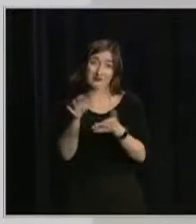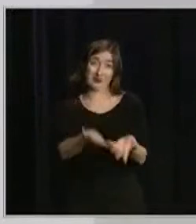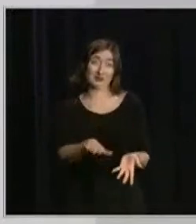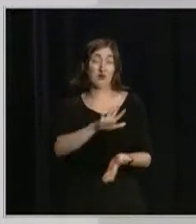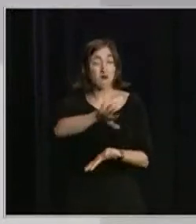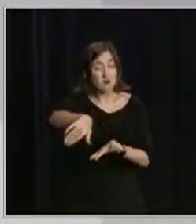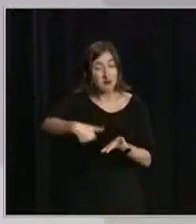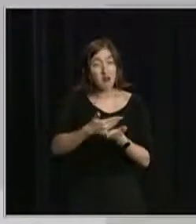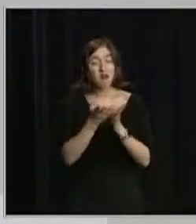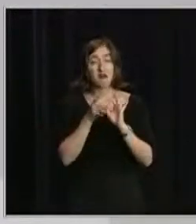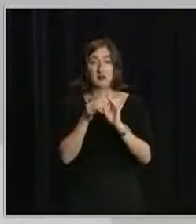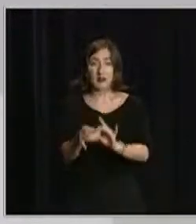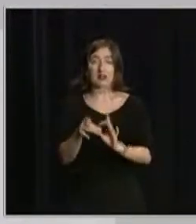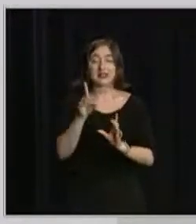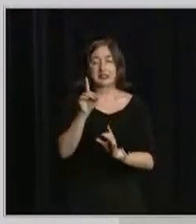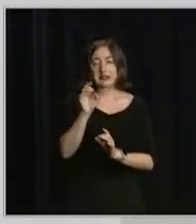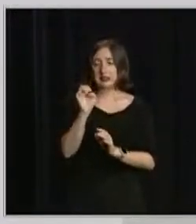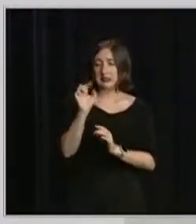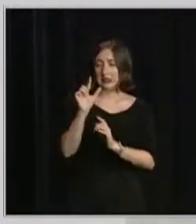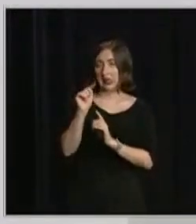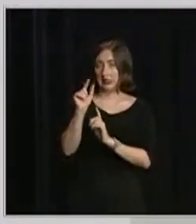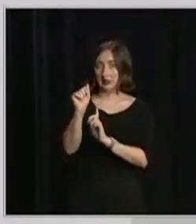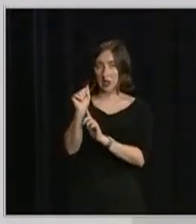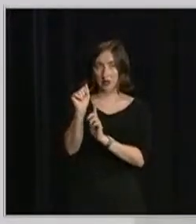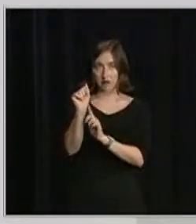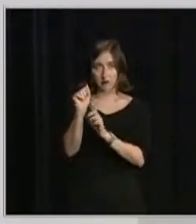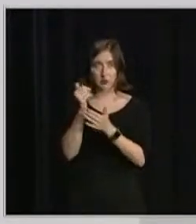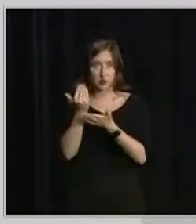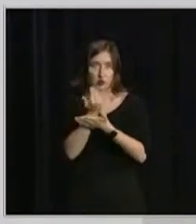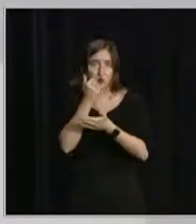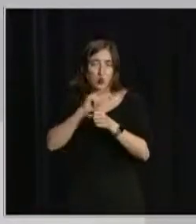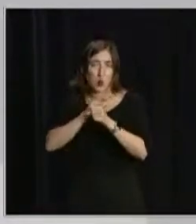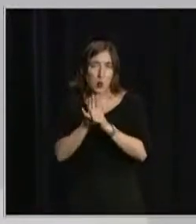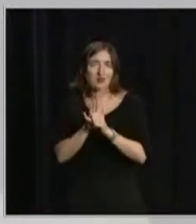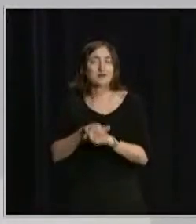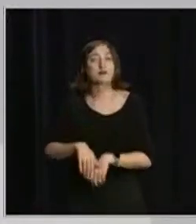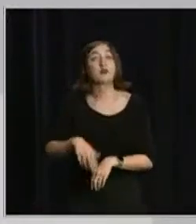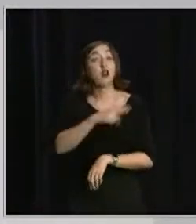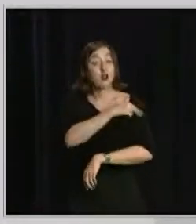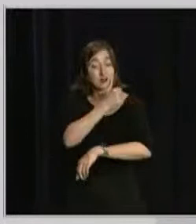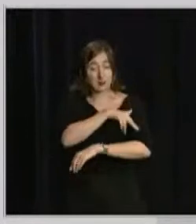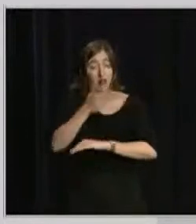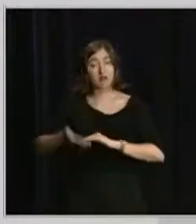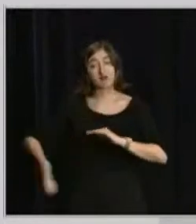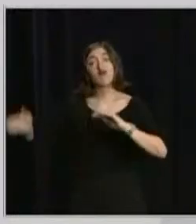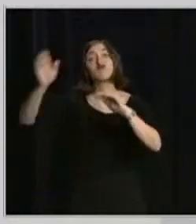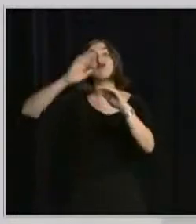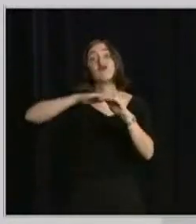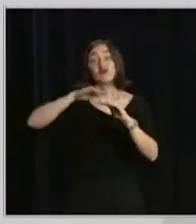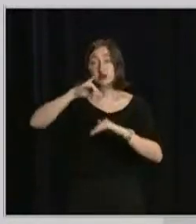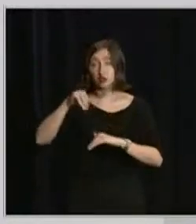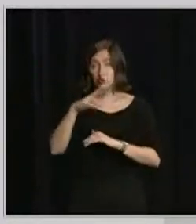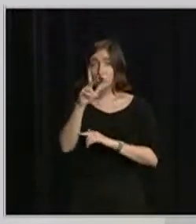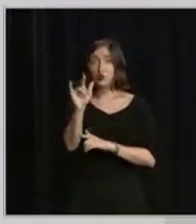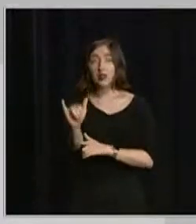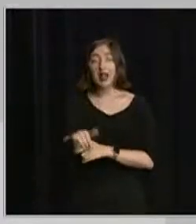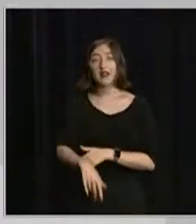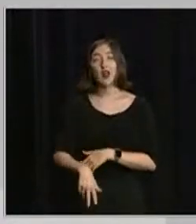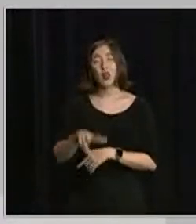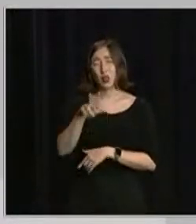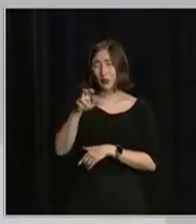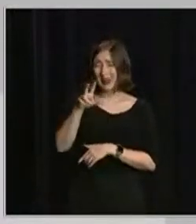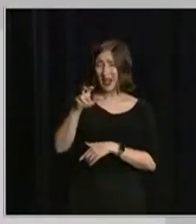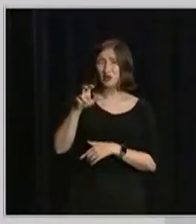Delta surge. Hospitalizations increased throughout July, a 385% increase from the end of